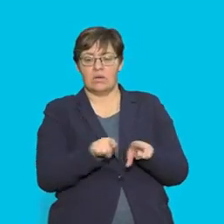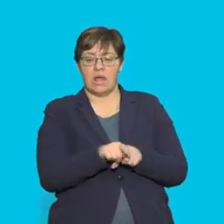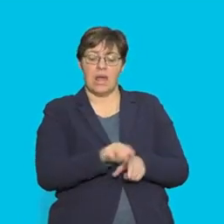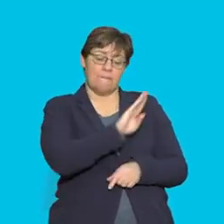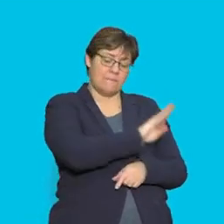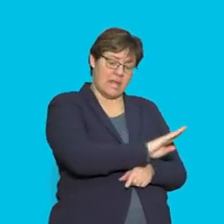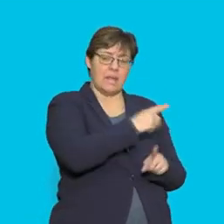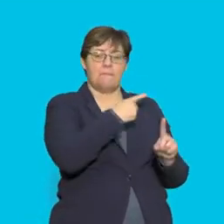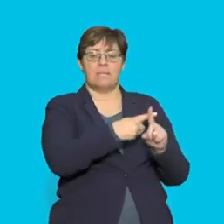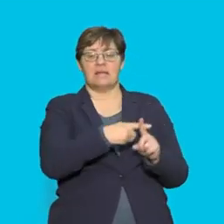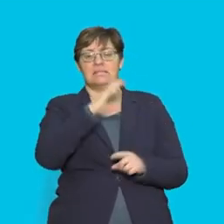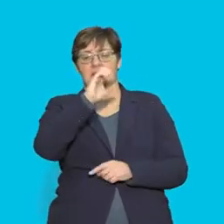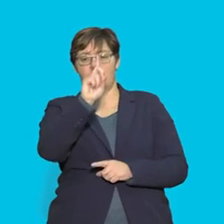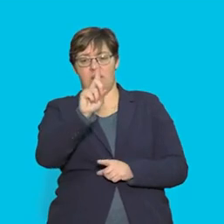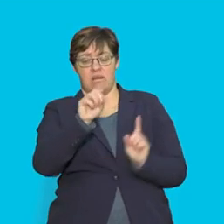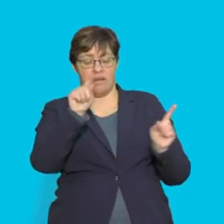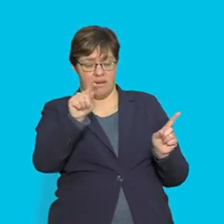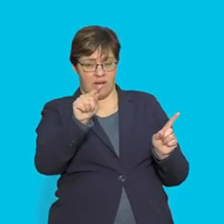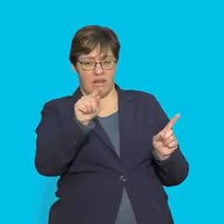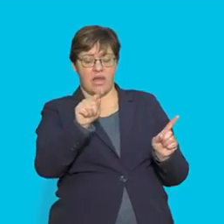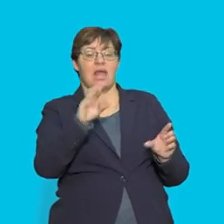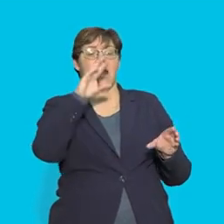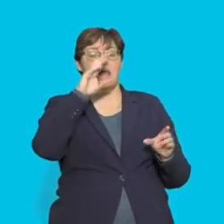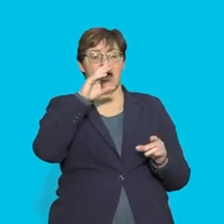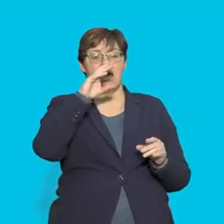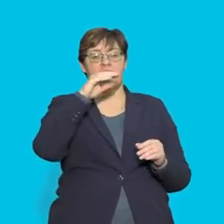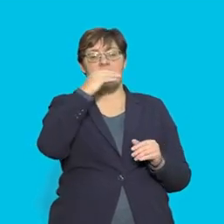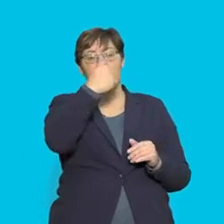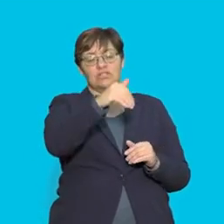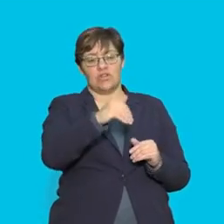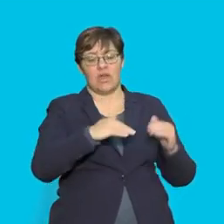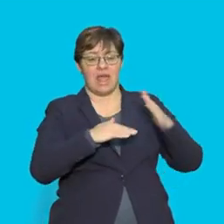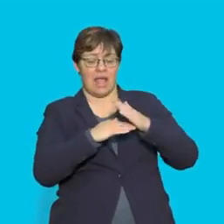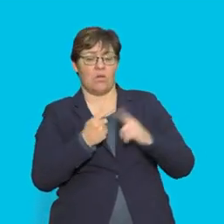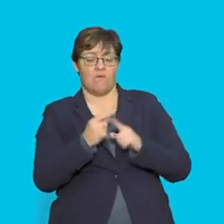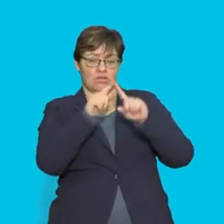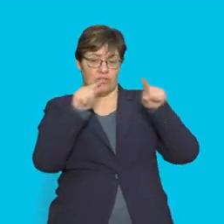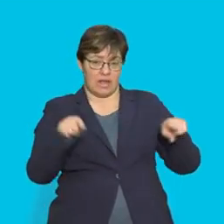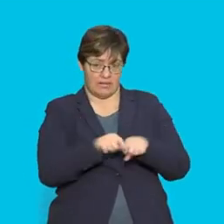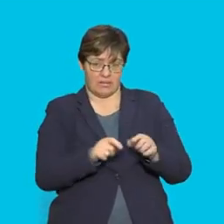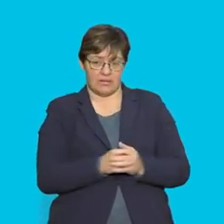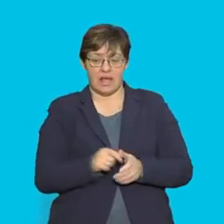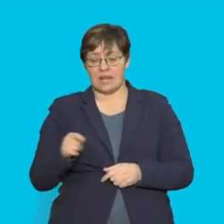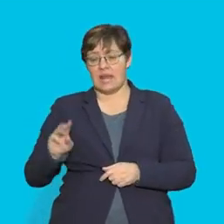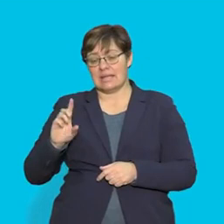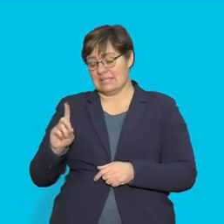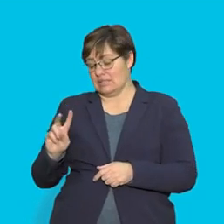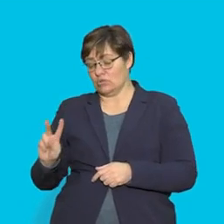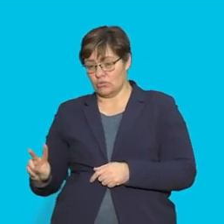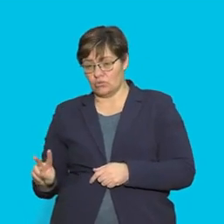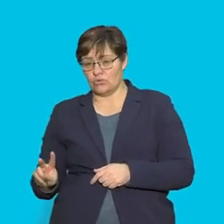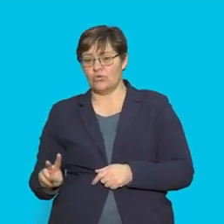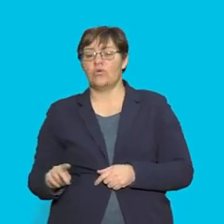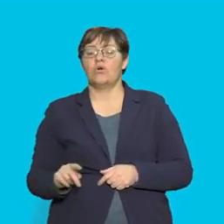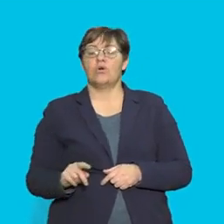You see, so this will be an exterior angle of a triangle. And then this angle will actually be angle